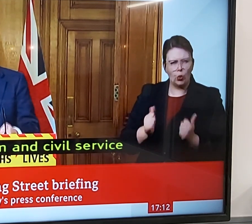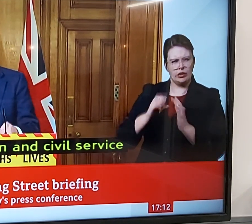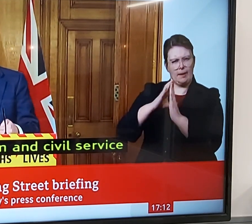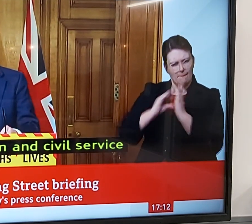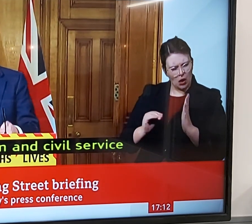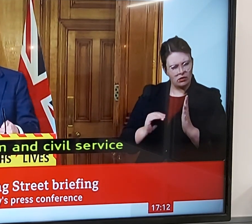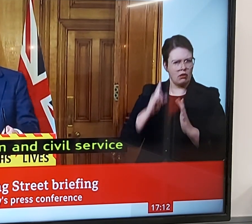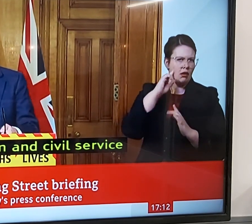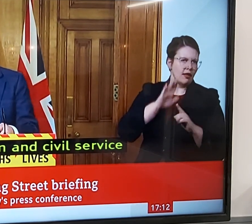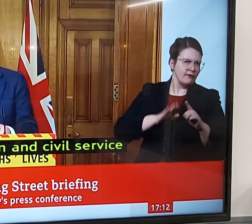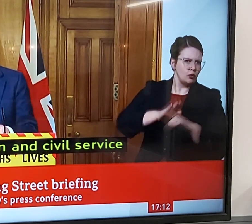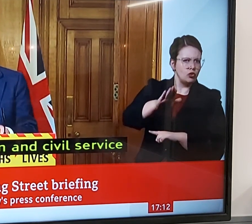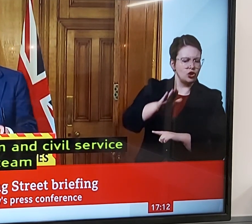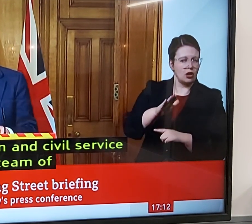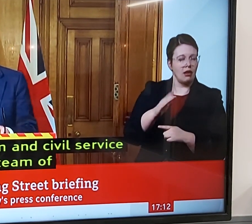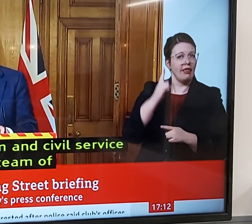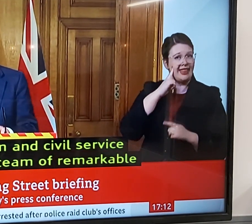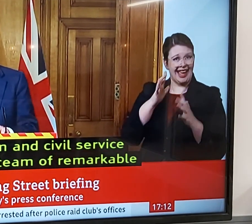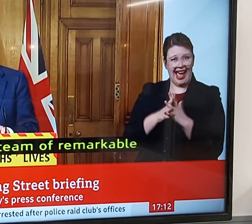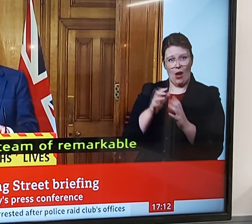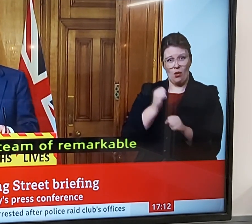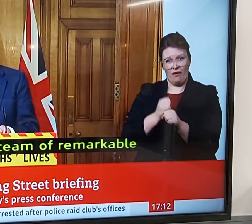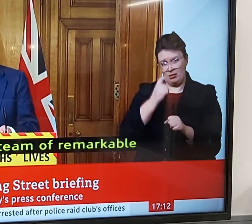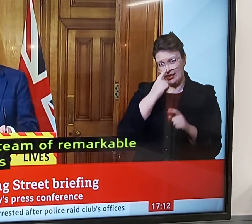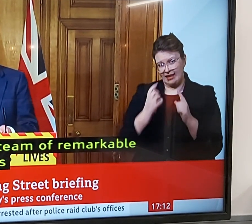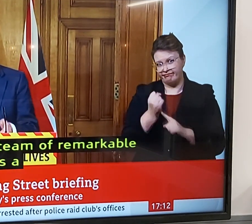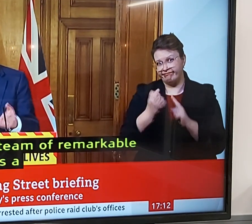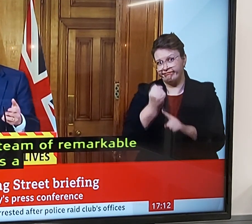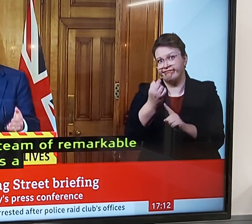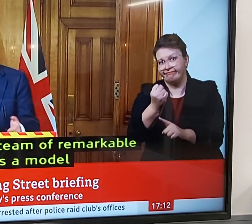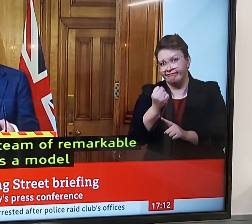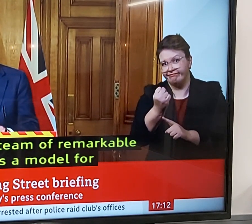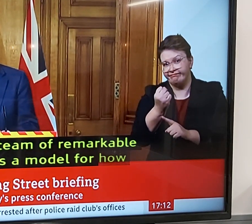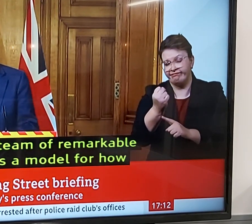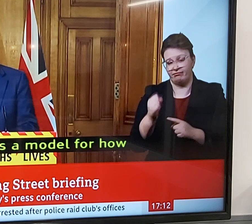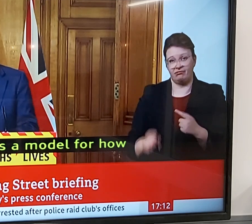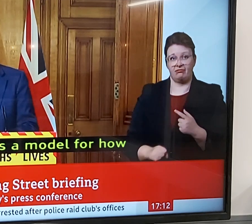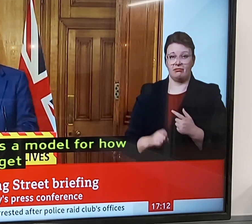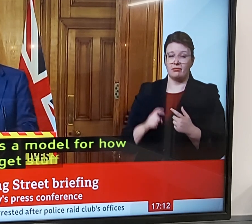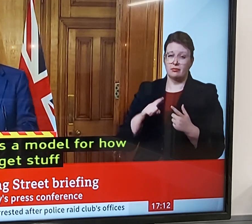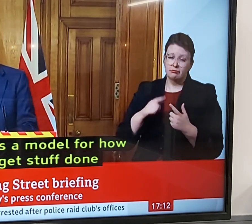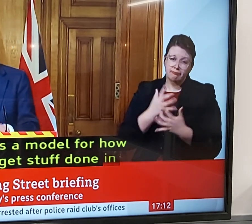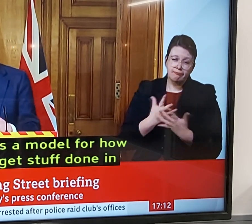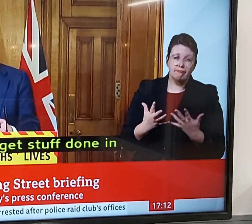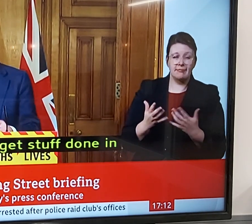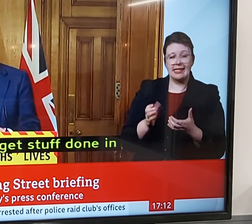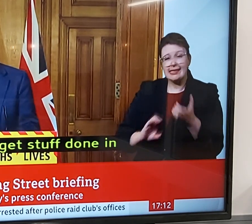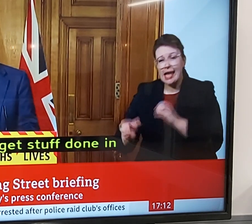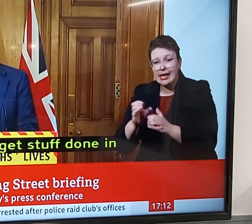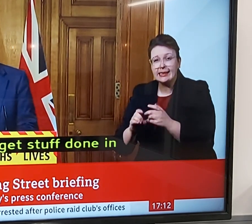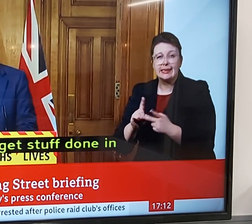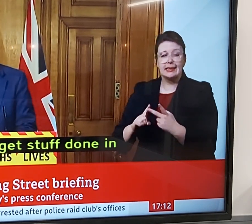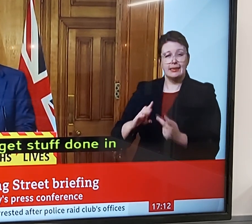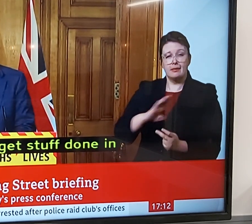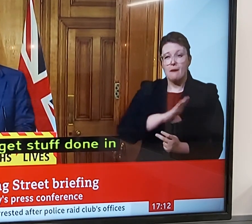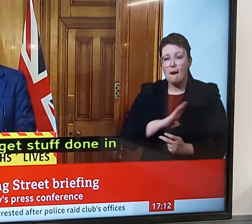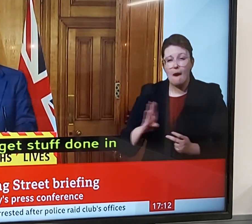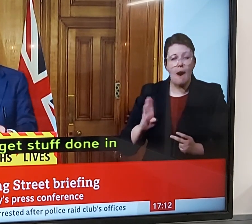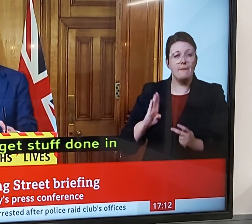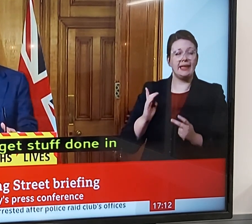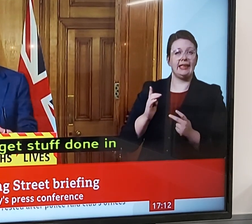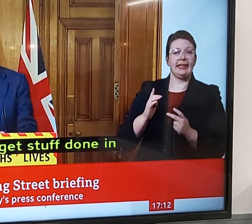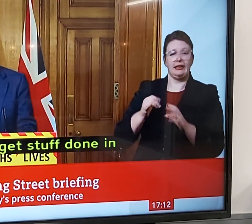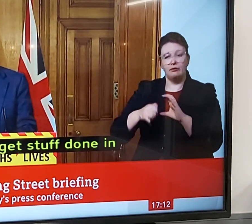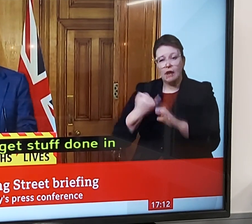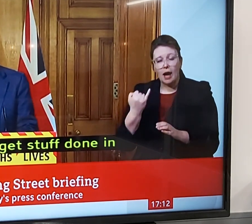can get stuff done in the future. The scientists, the pharmaceutical companies, the armed forces, everyone involved in the delivery effort,